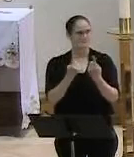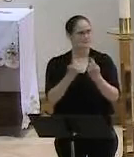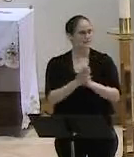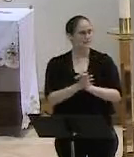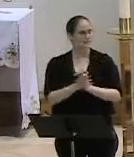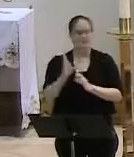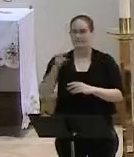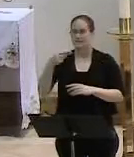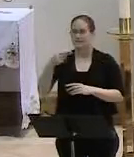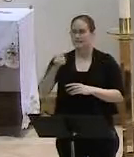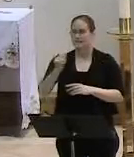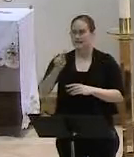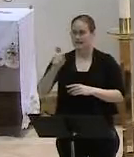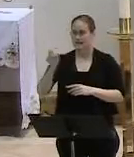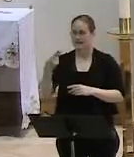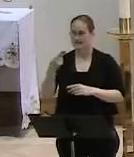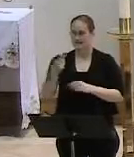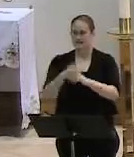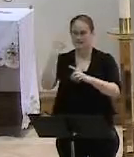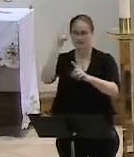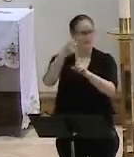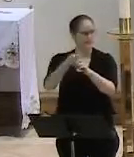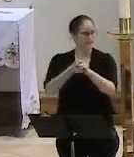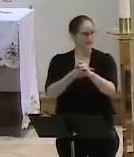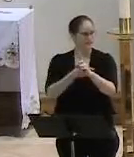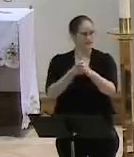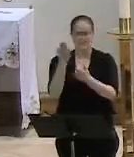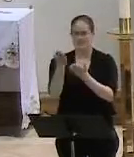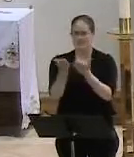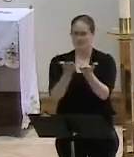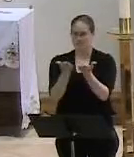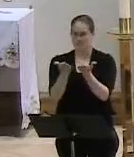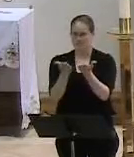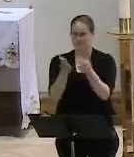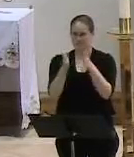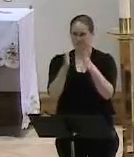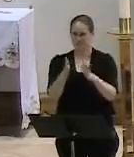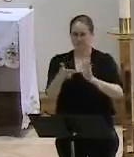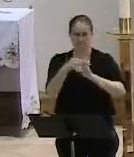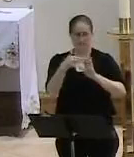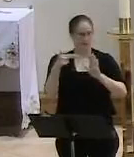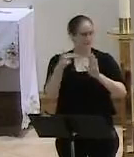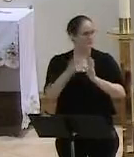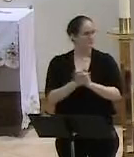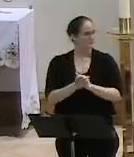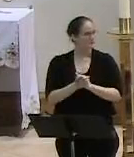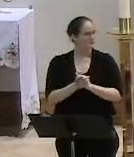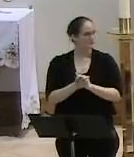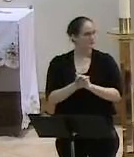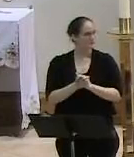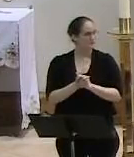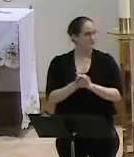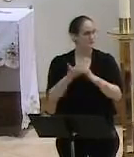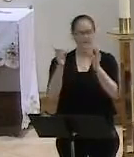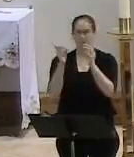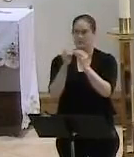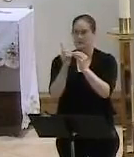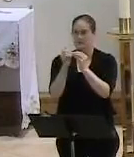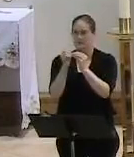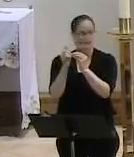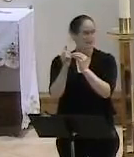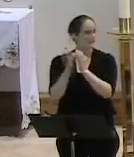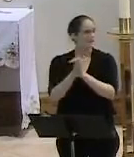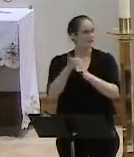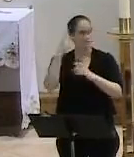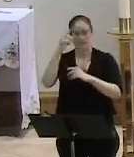Hannah is our server for this month of May, and we have one more server of the month